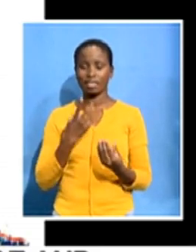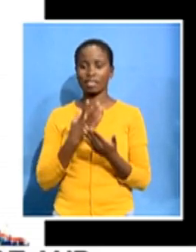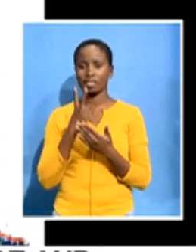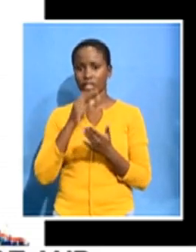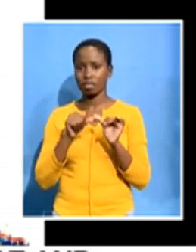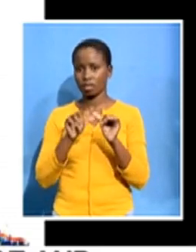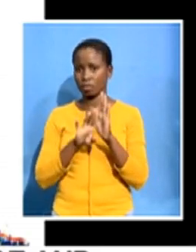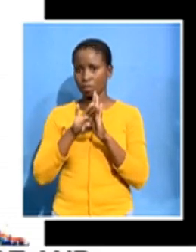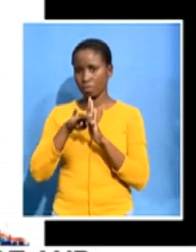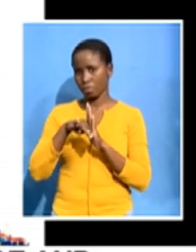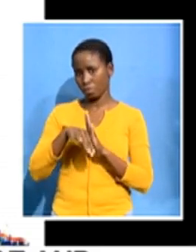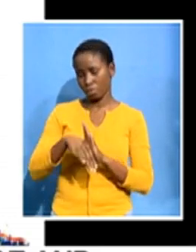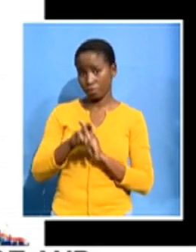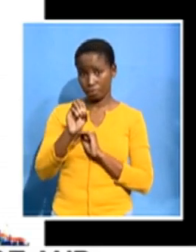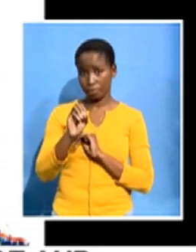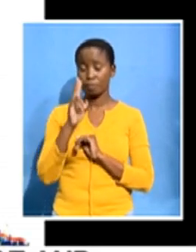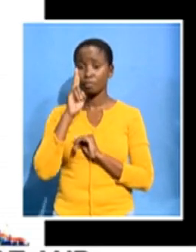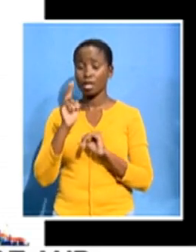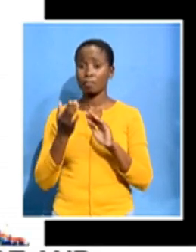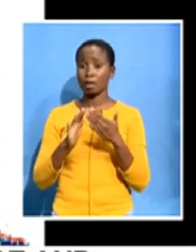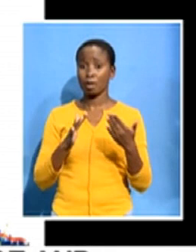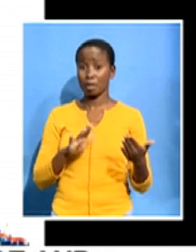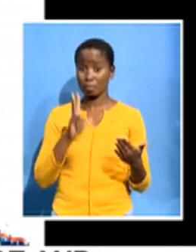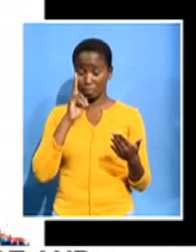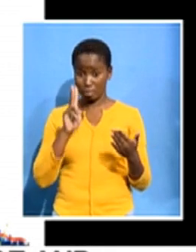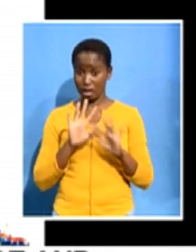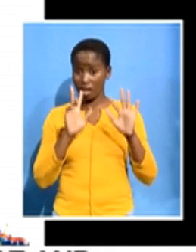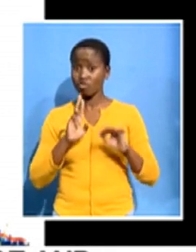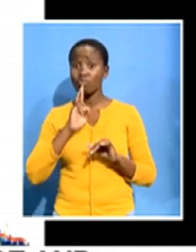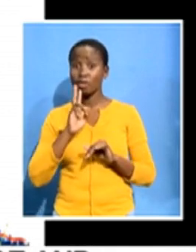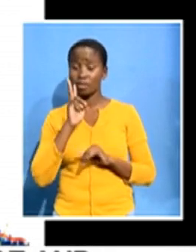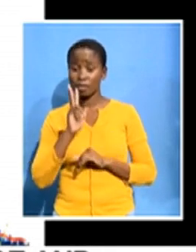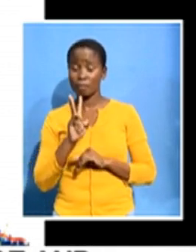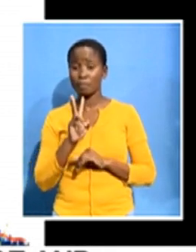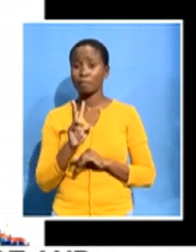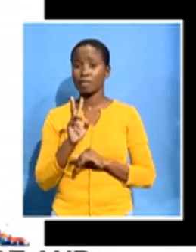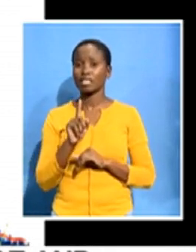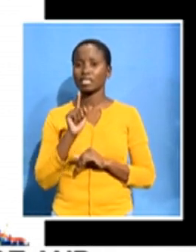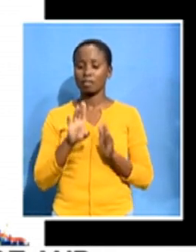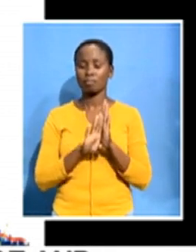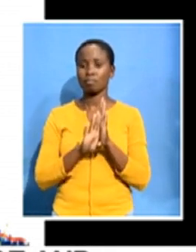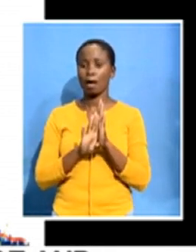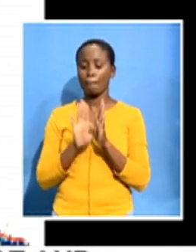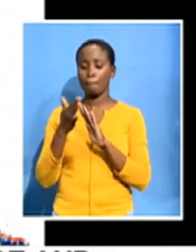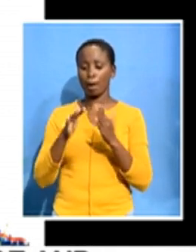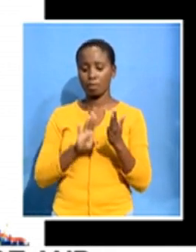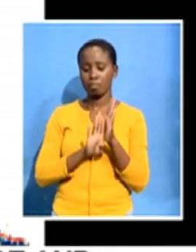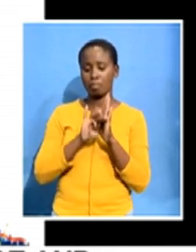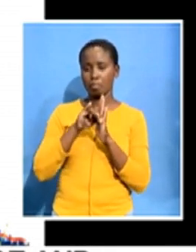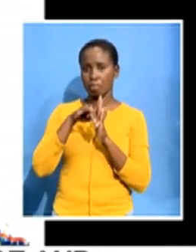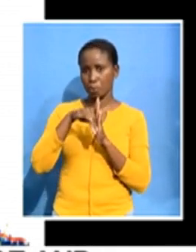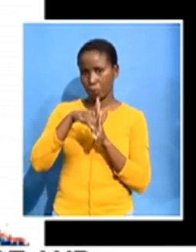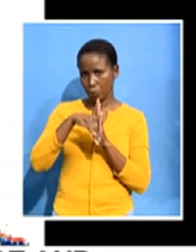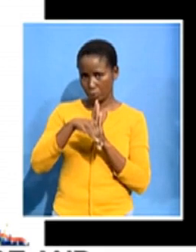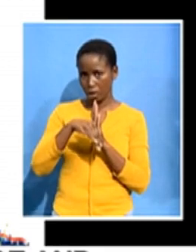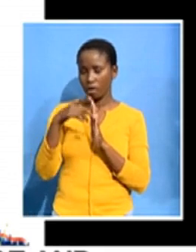deaths specifically, you will see that our deaths continue to decline. We, in the last 7-8 days, were in single